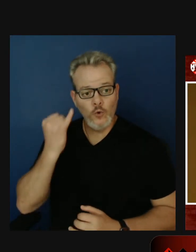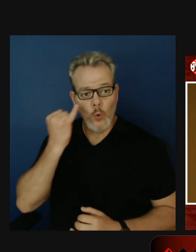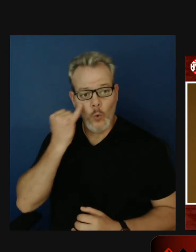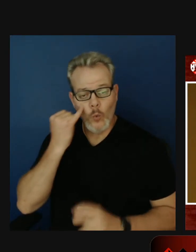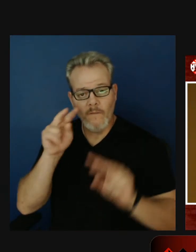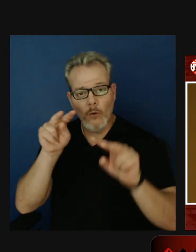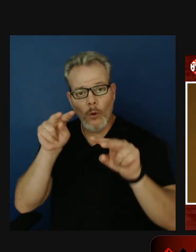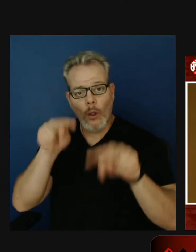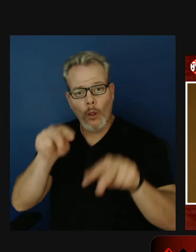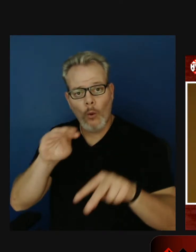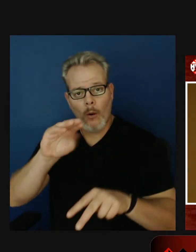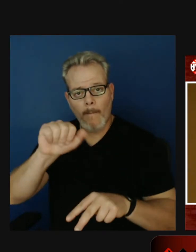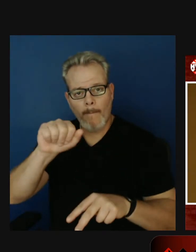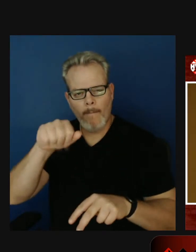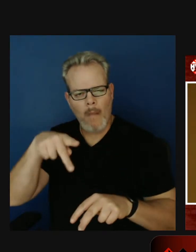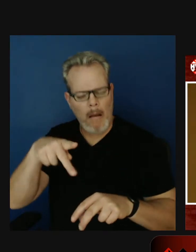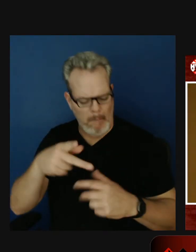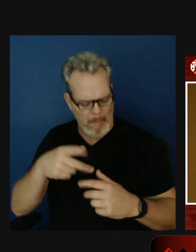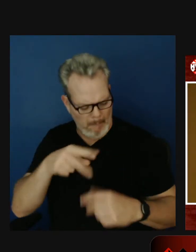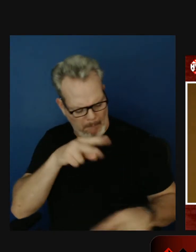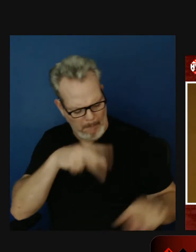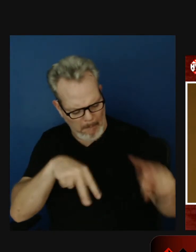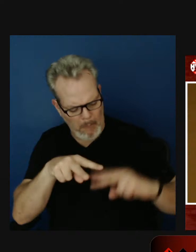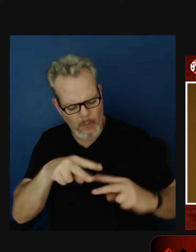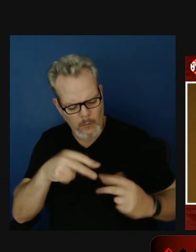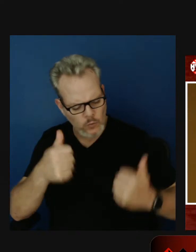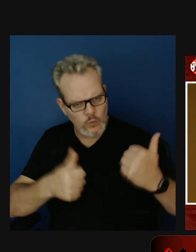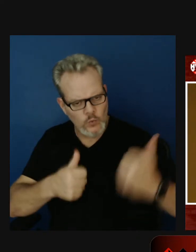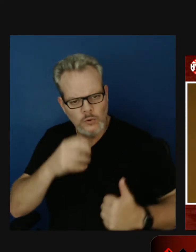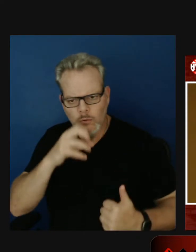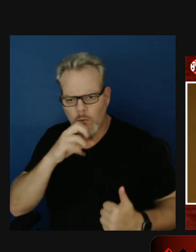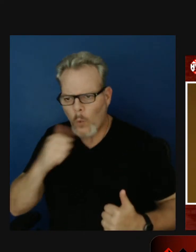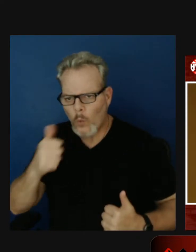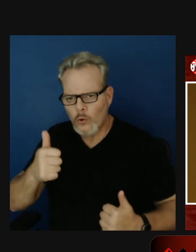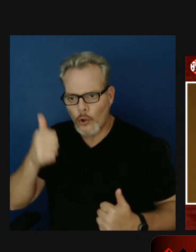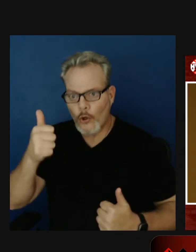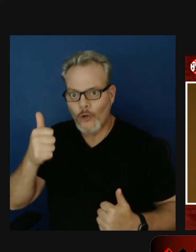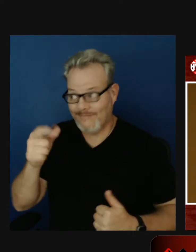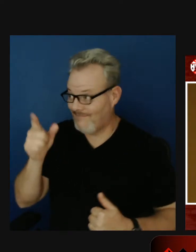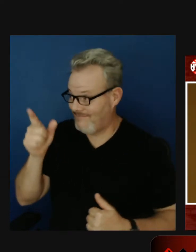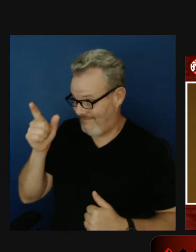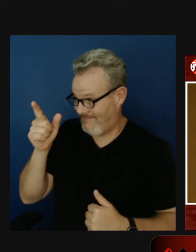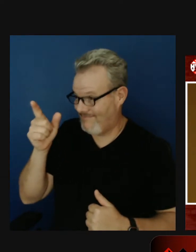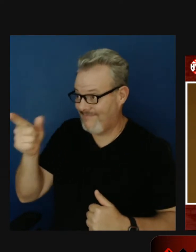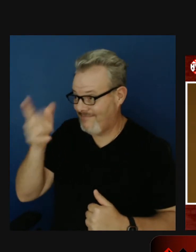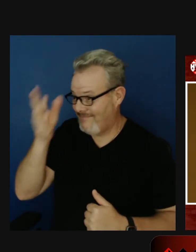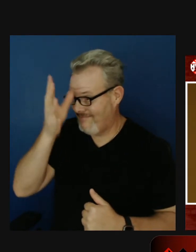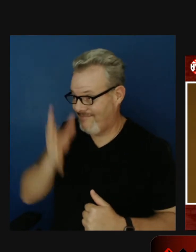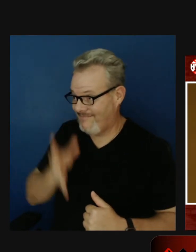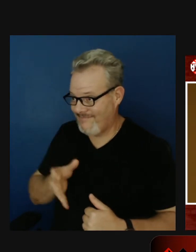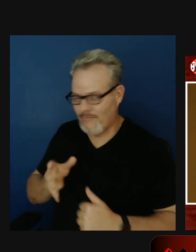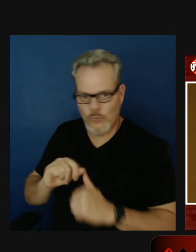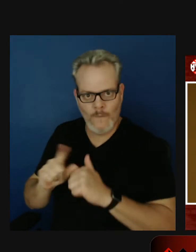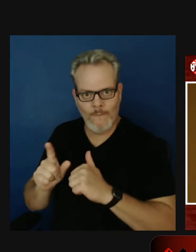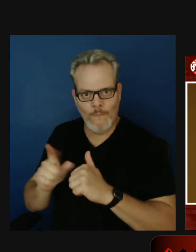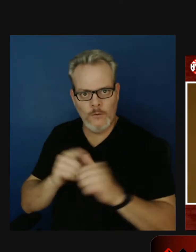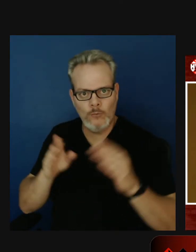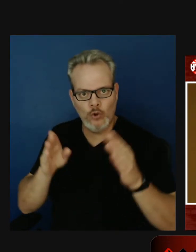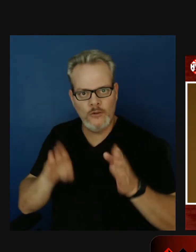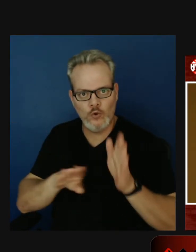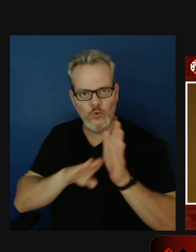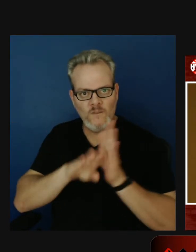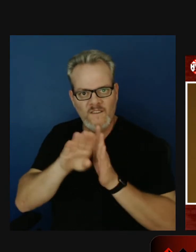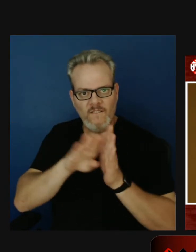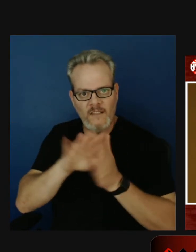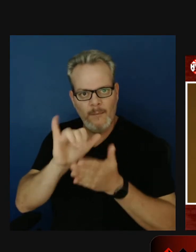say, oh, how do I know this is older than this or this is older than this? He's the one who really developed these laws. And he did this as